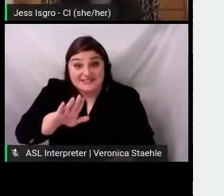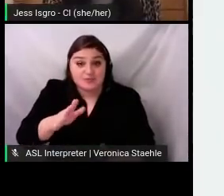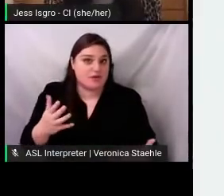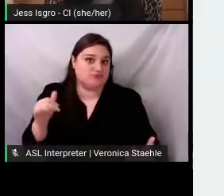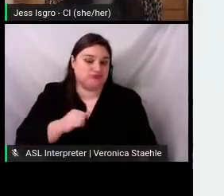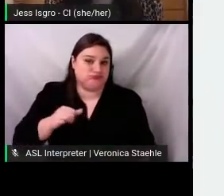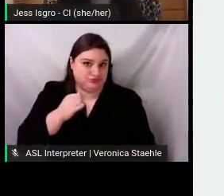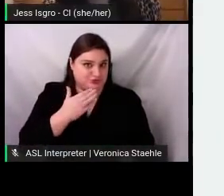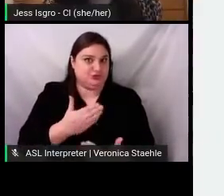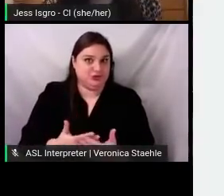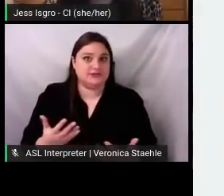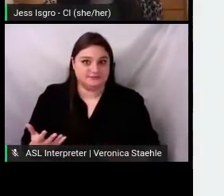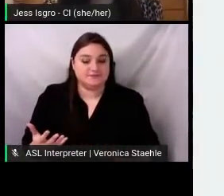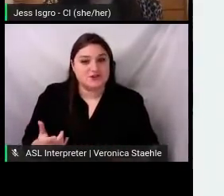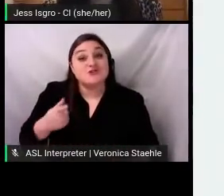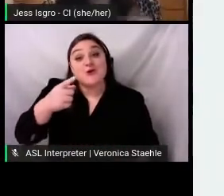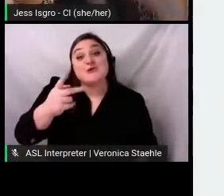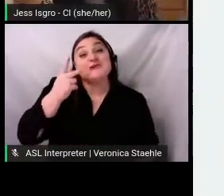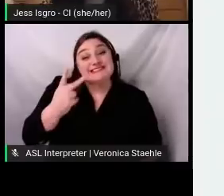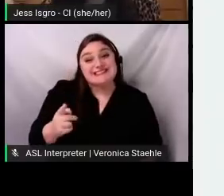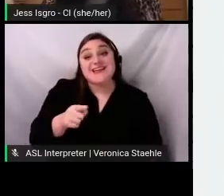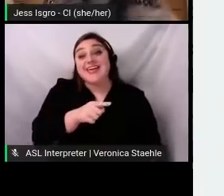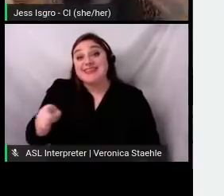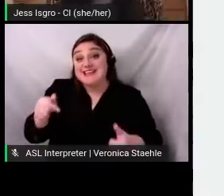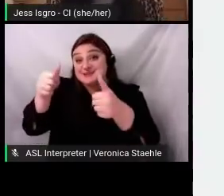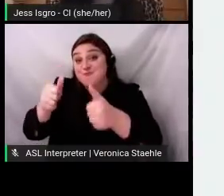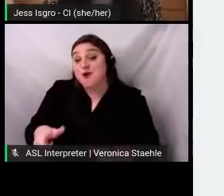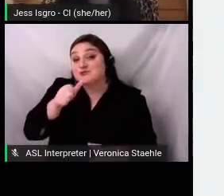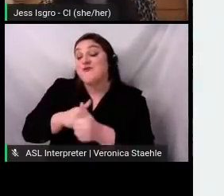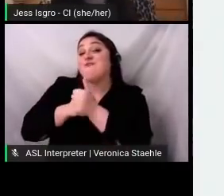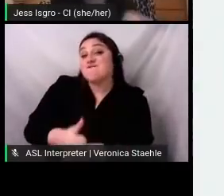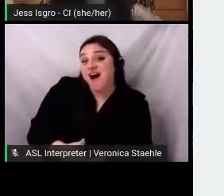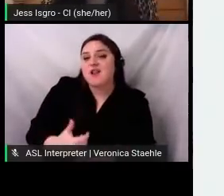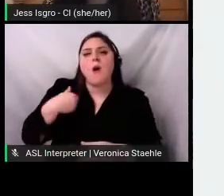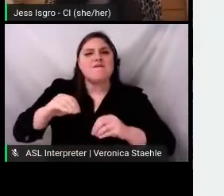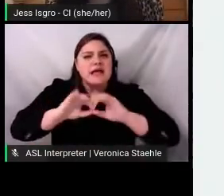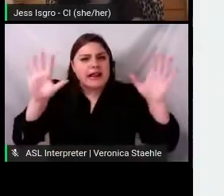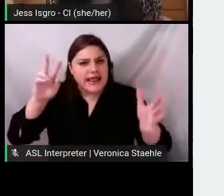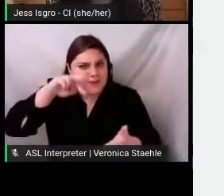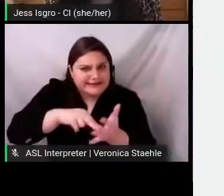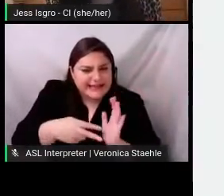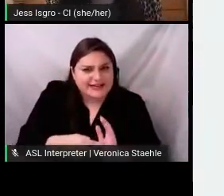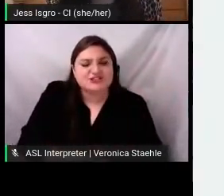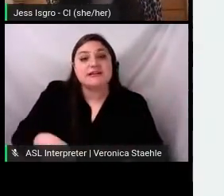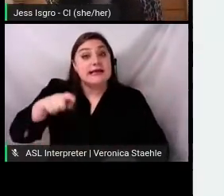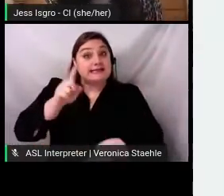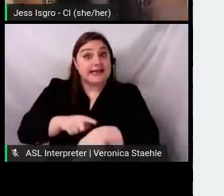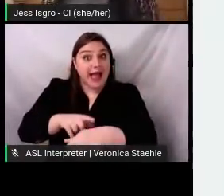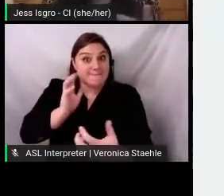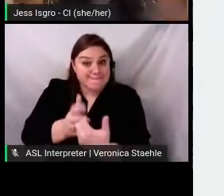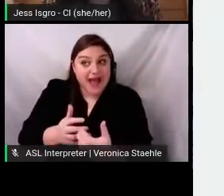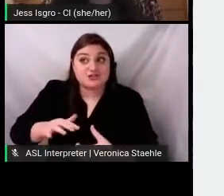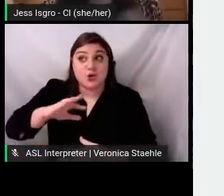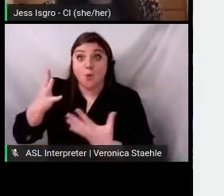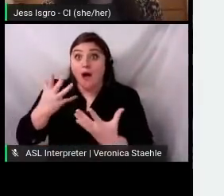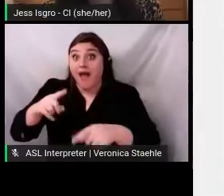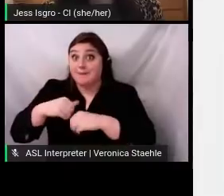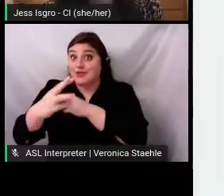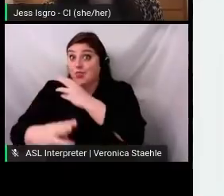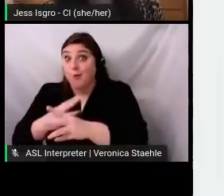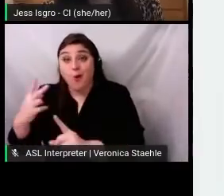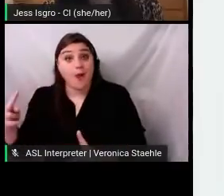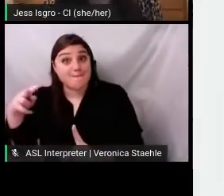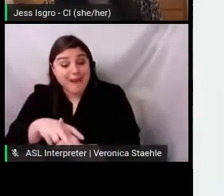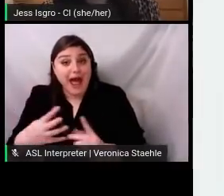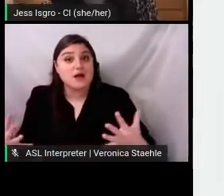you can see that a lot of these posts do hit those best practices. Clear tone, attention-grabbing visuals, very timely, very relevant. And of course, there are other factors at